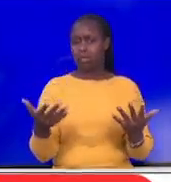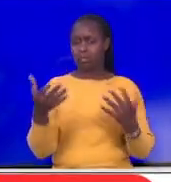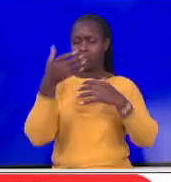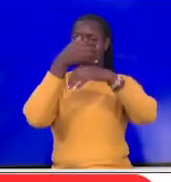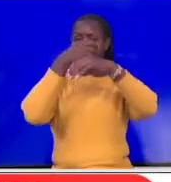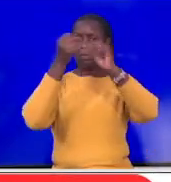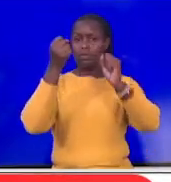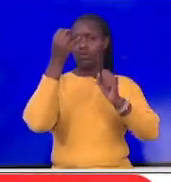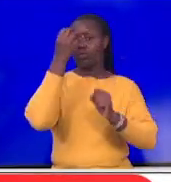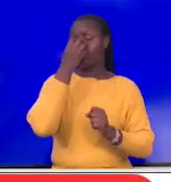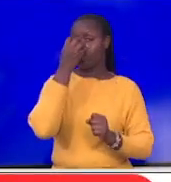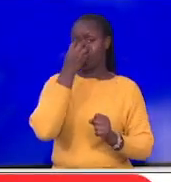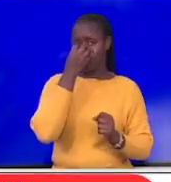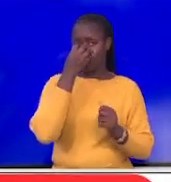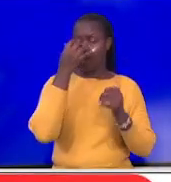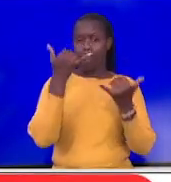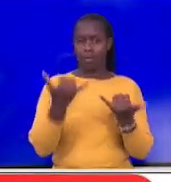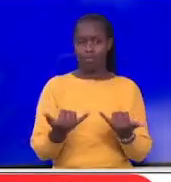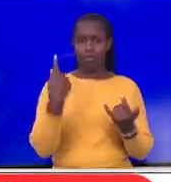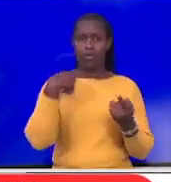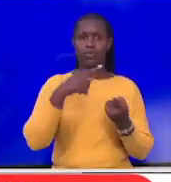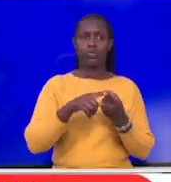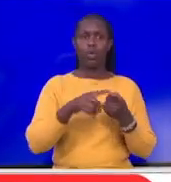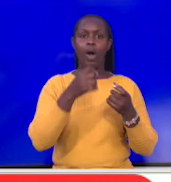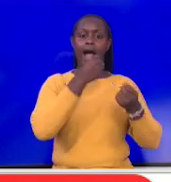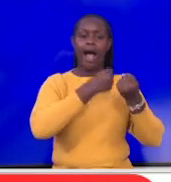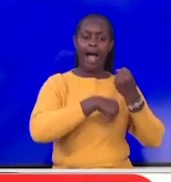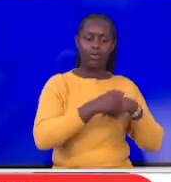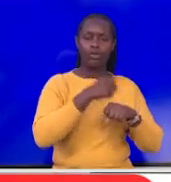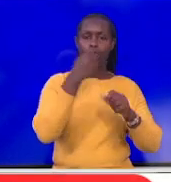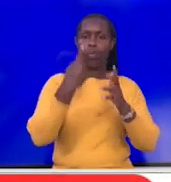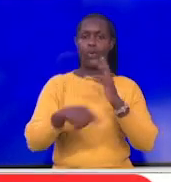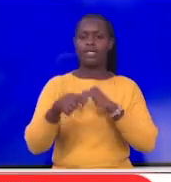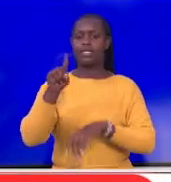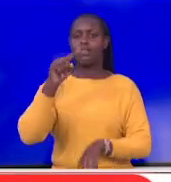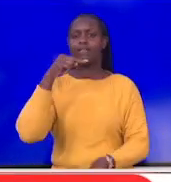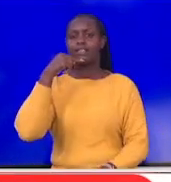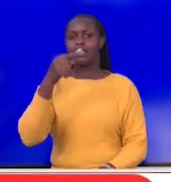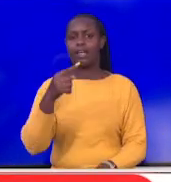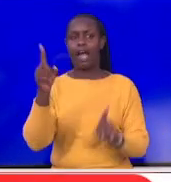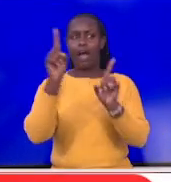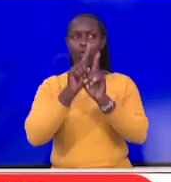William Ruto to walk his talk and help them find closure for their